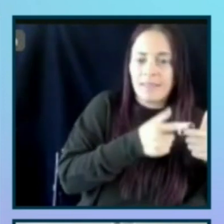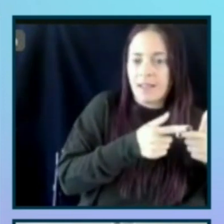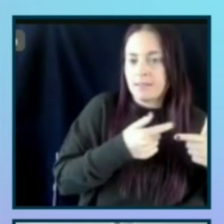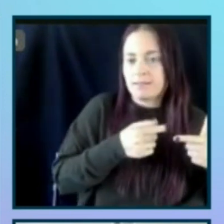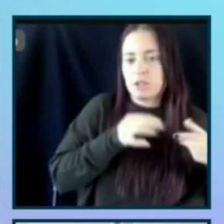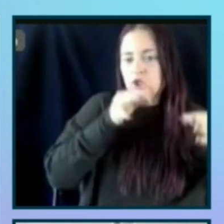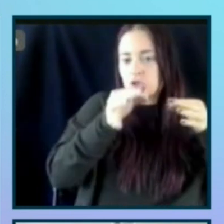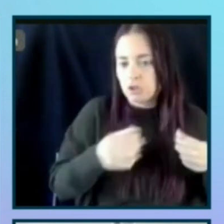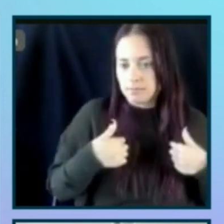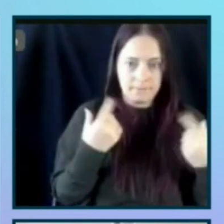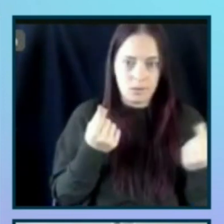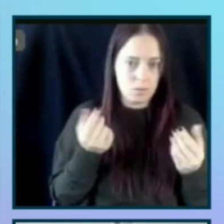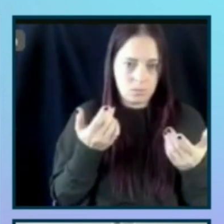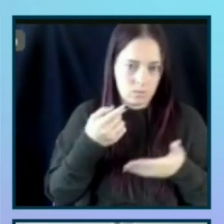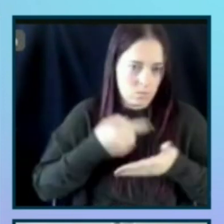it sooner.